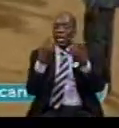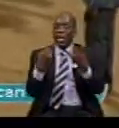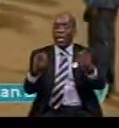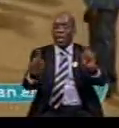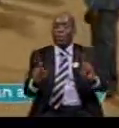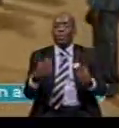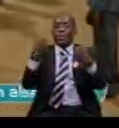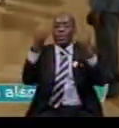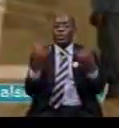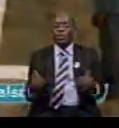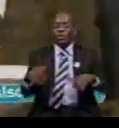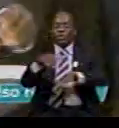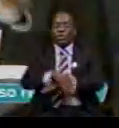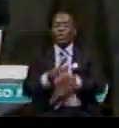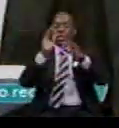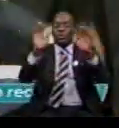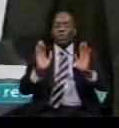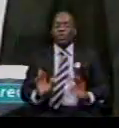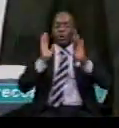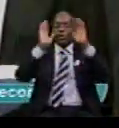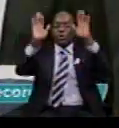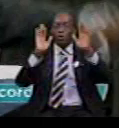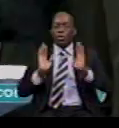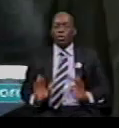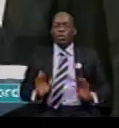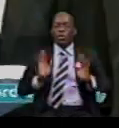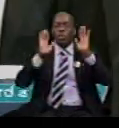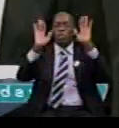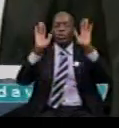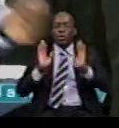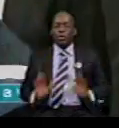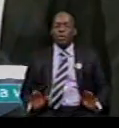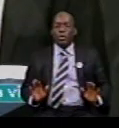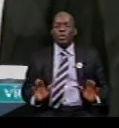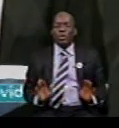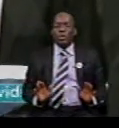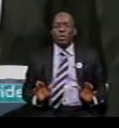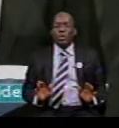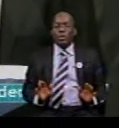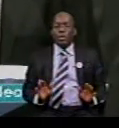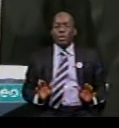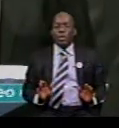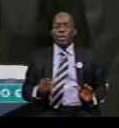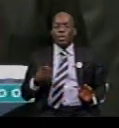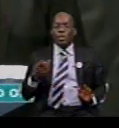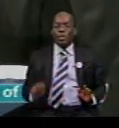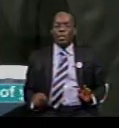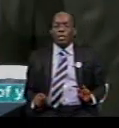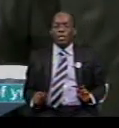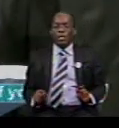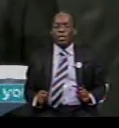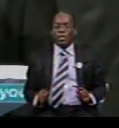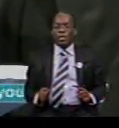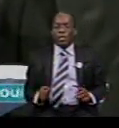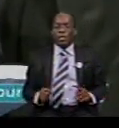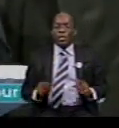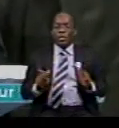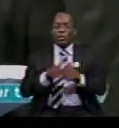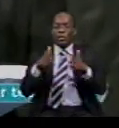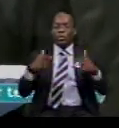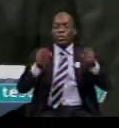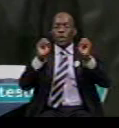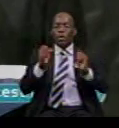Miracle, miracle, miracle. The mighty move of the power of God. Yes, you have received your own.